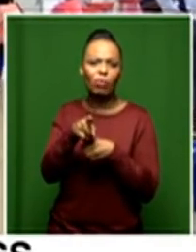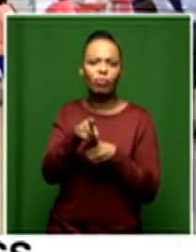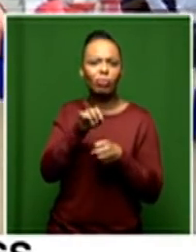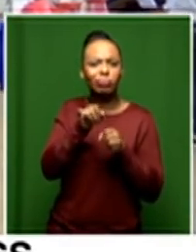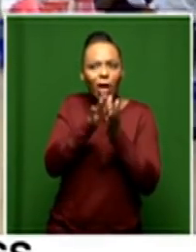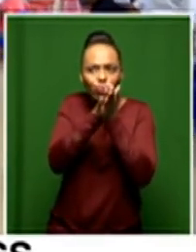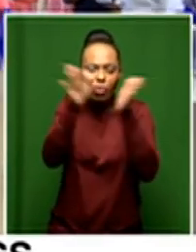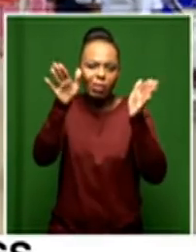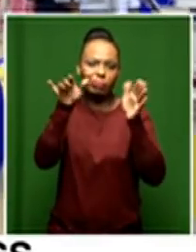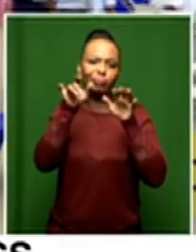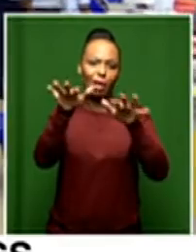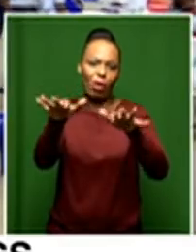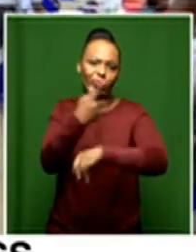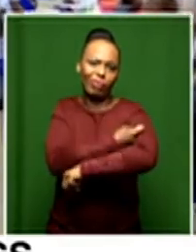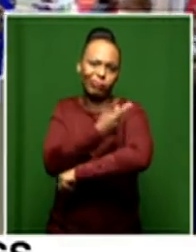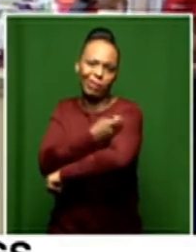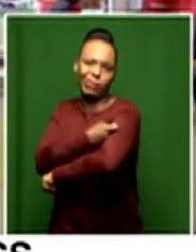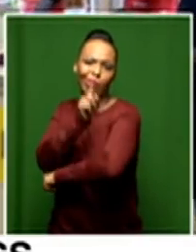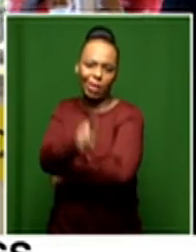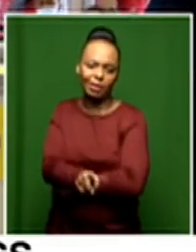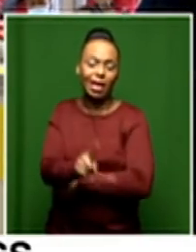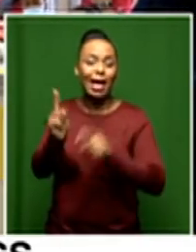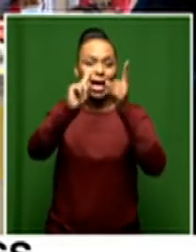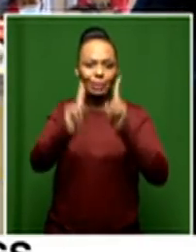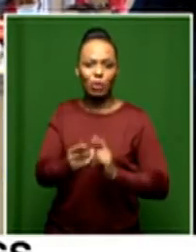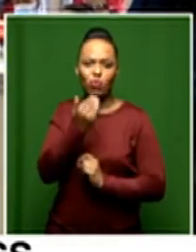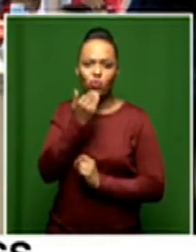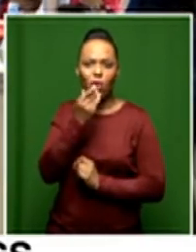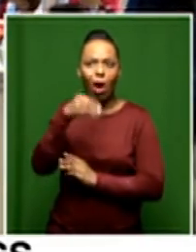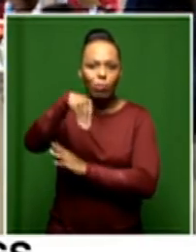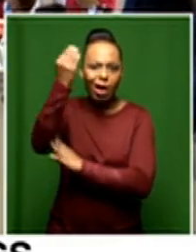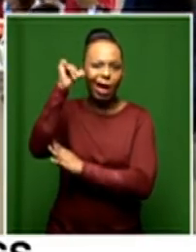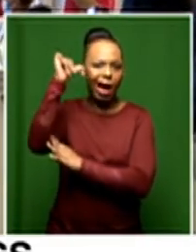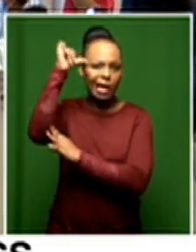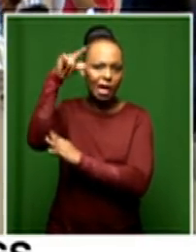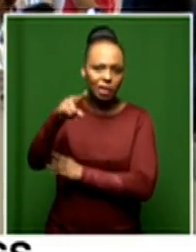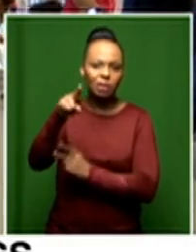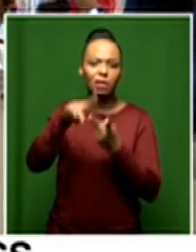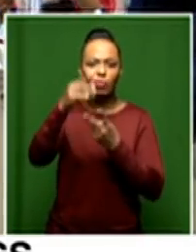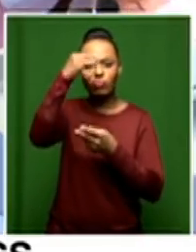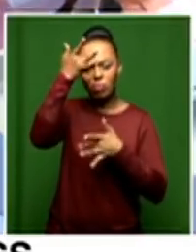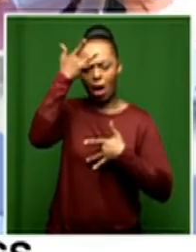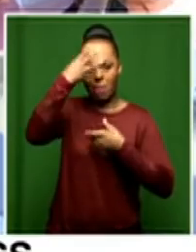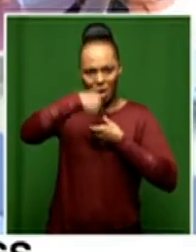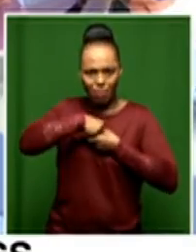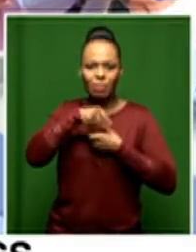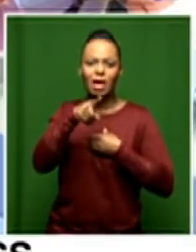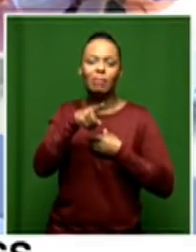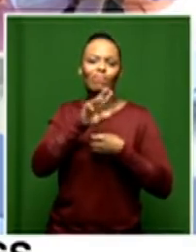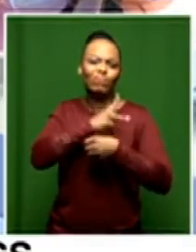the general population, especially the ones with advanced age and comorbidities. If we